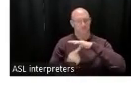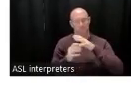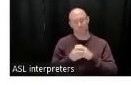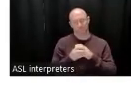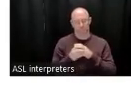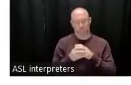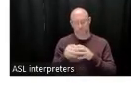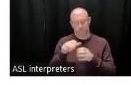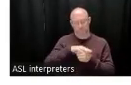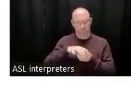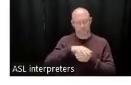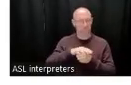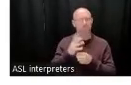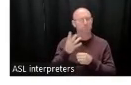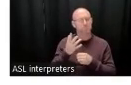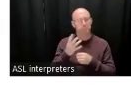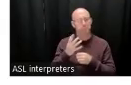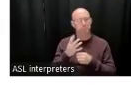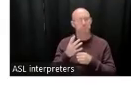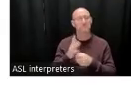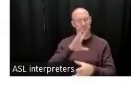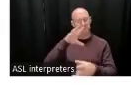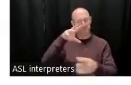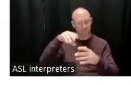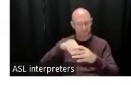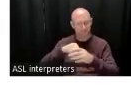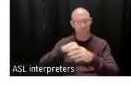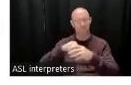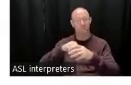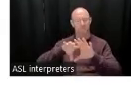of it's part of the fabric of